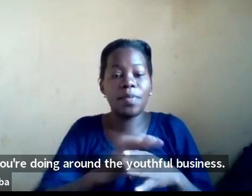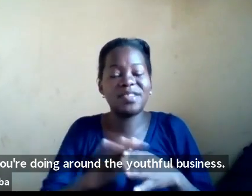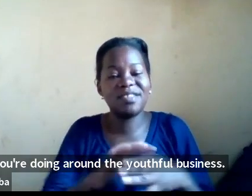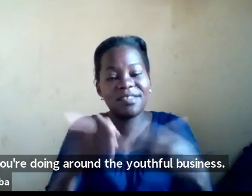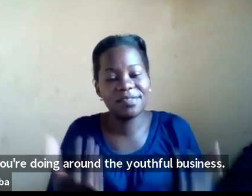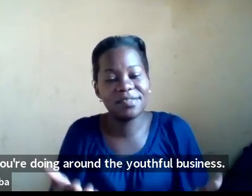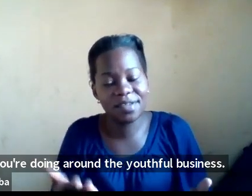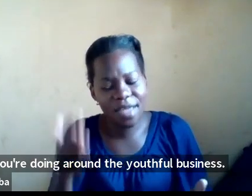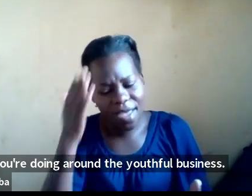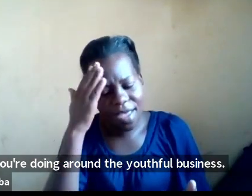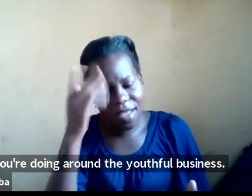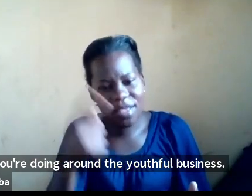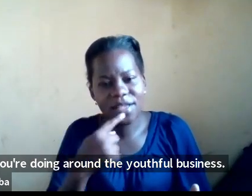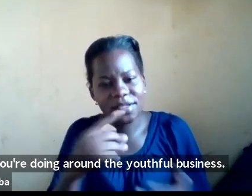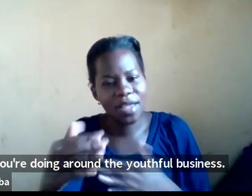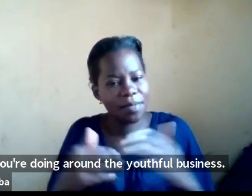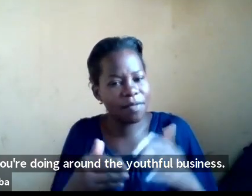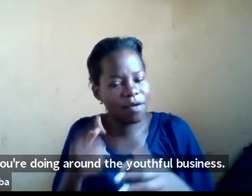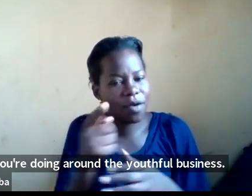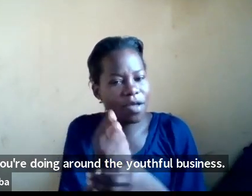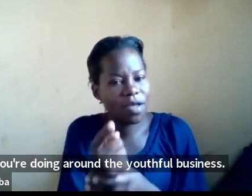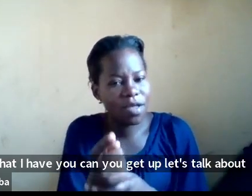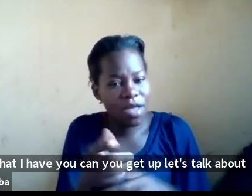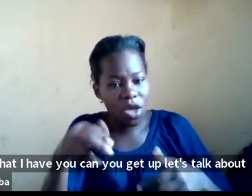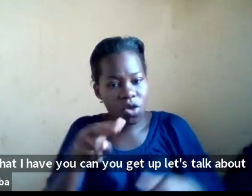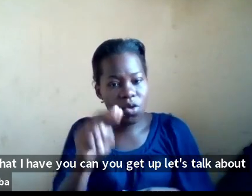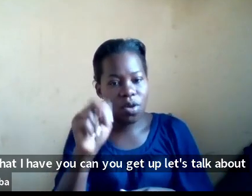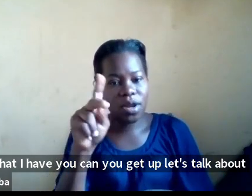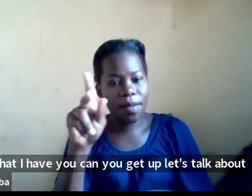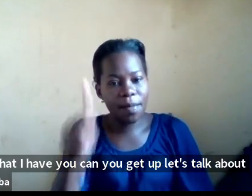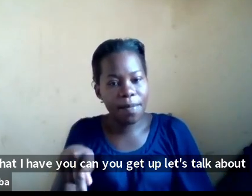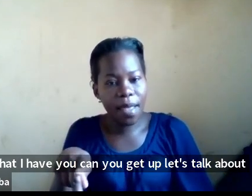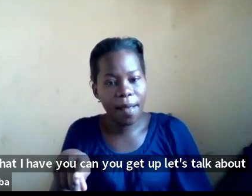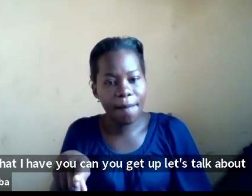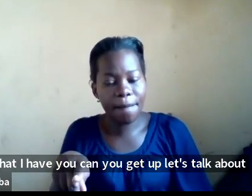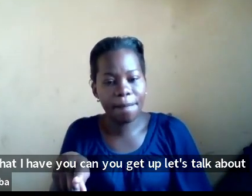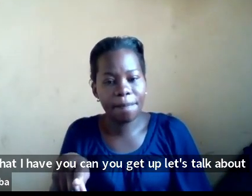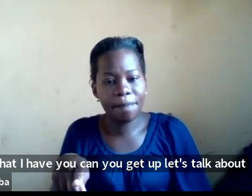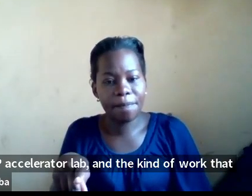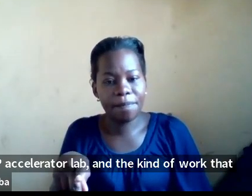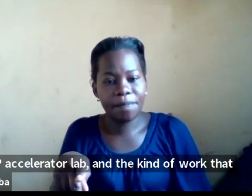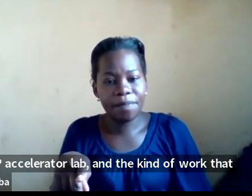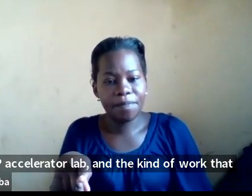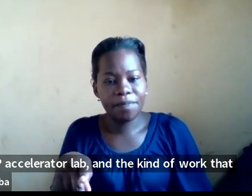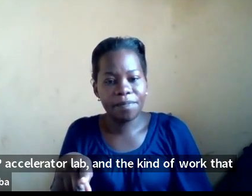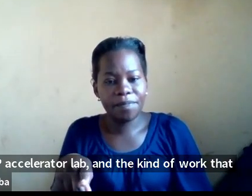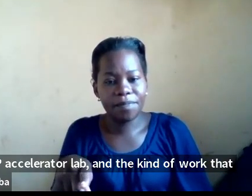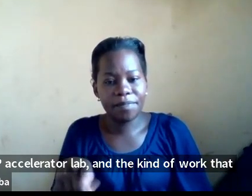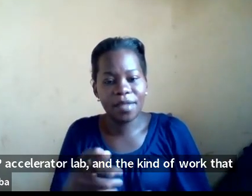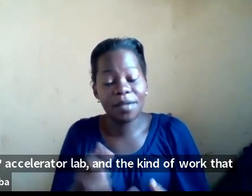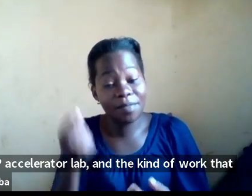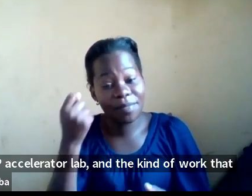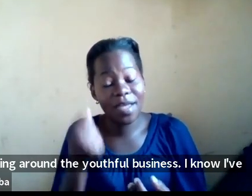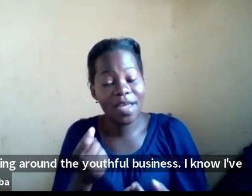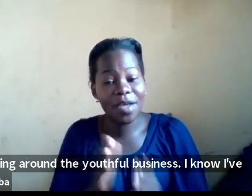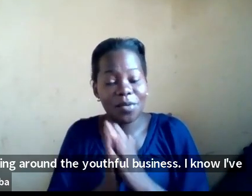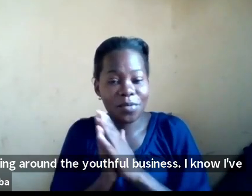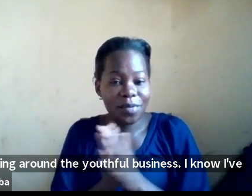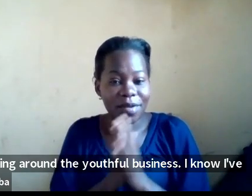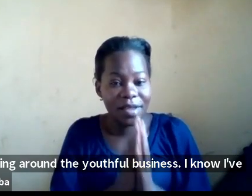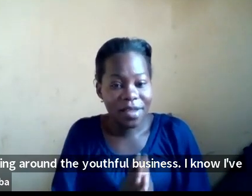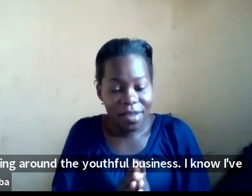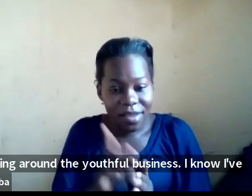know I've mentioned at the beginning that the UNDP has been, and maybe credit where it is due, with this lockdown and in